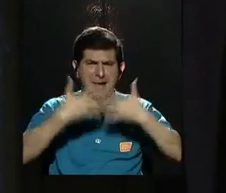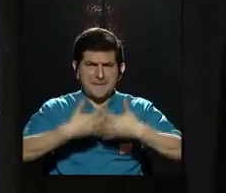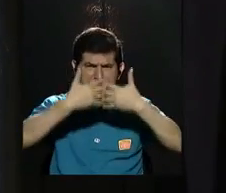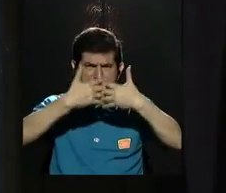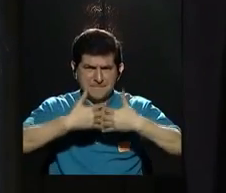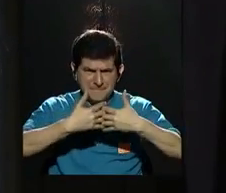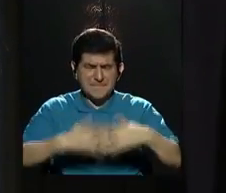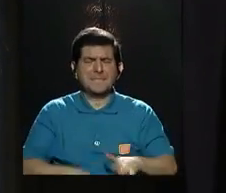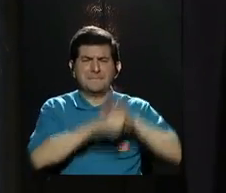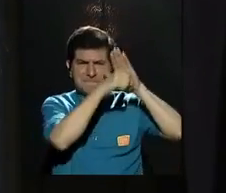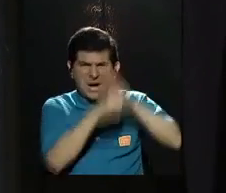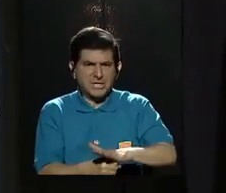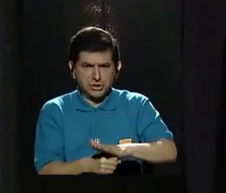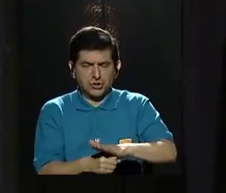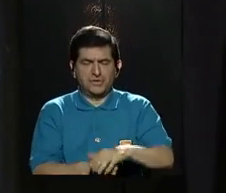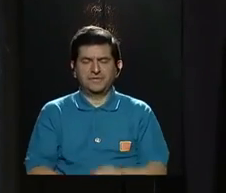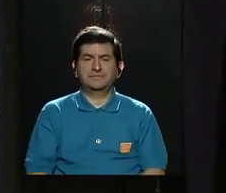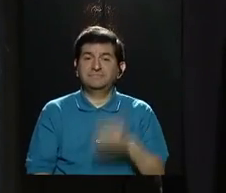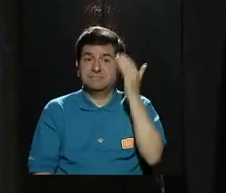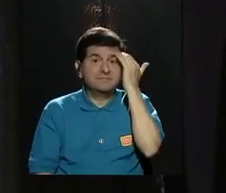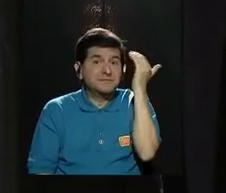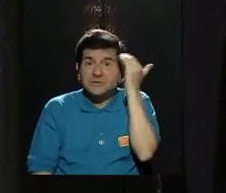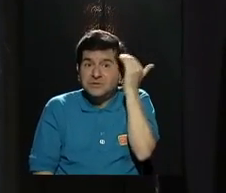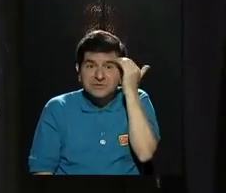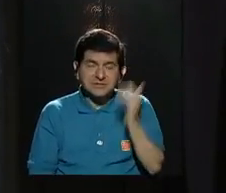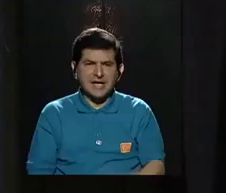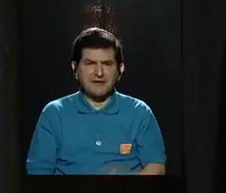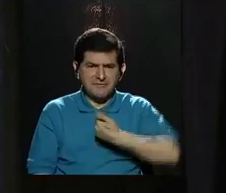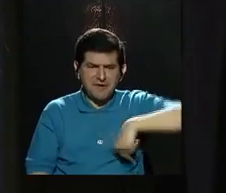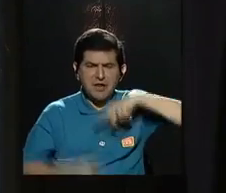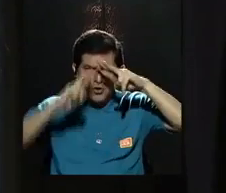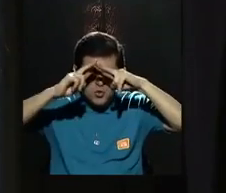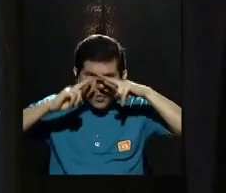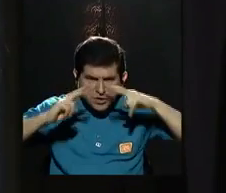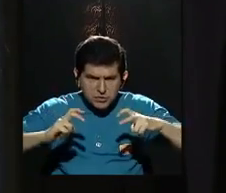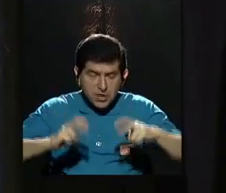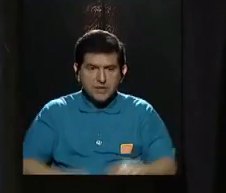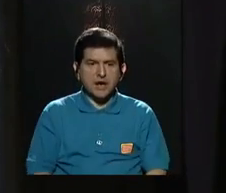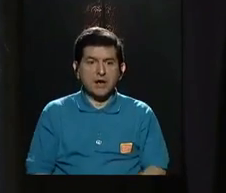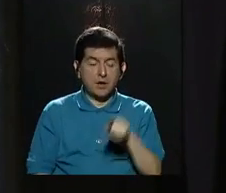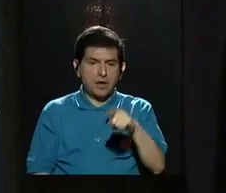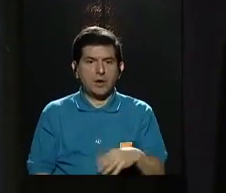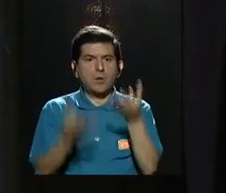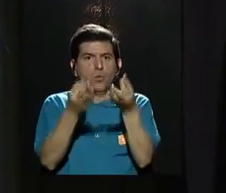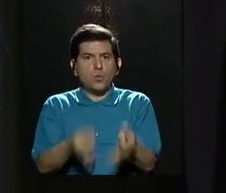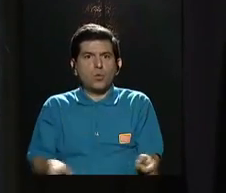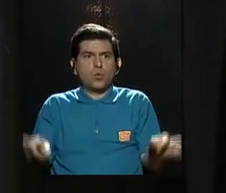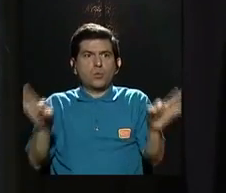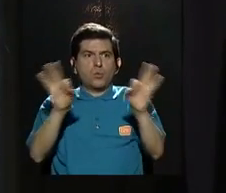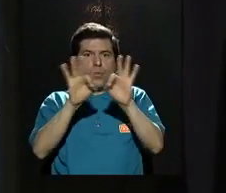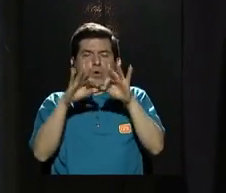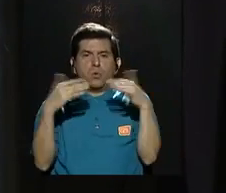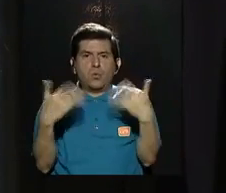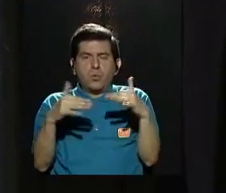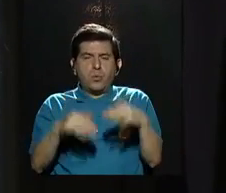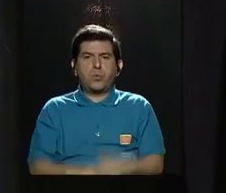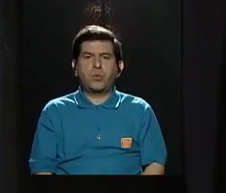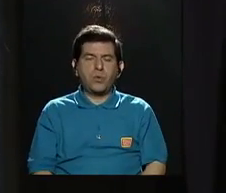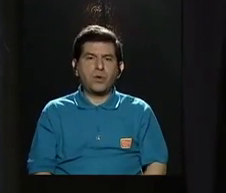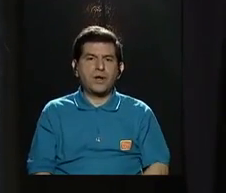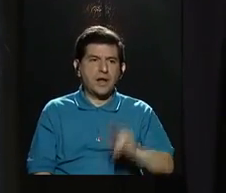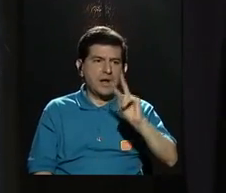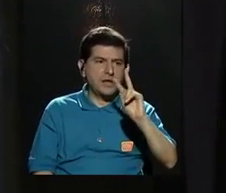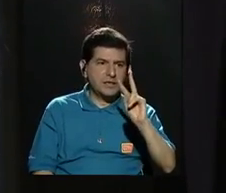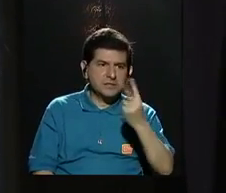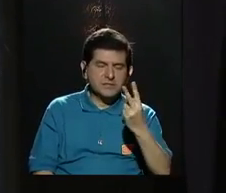We did not know that our analysis would become even more important during the second decade of the